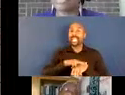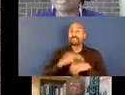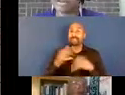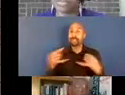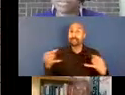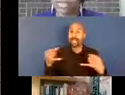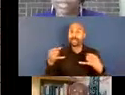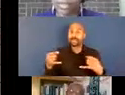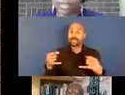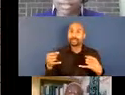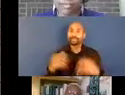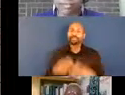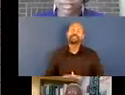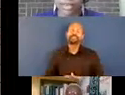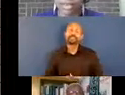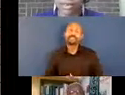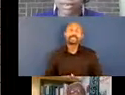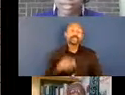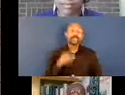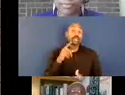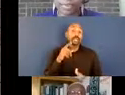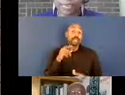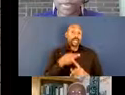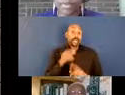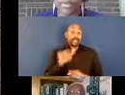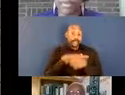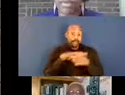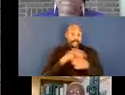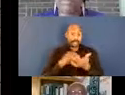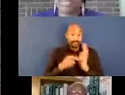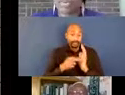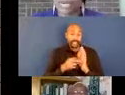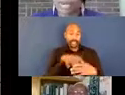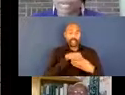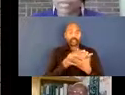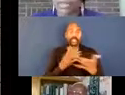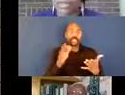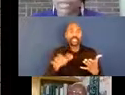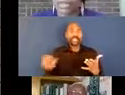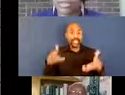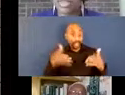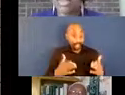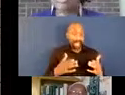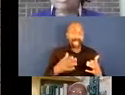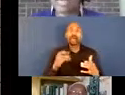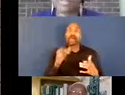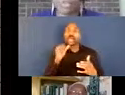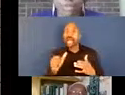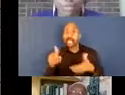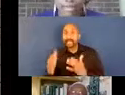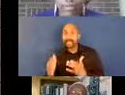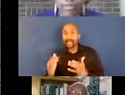forbidden are its residents, end quote. For many borderlands residents, an